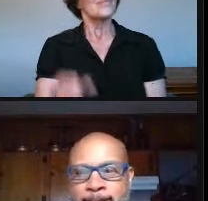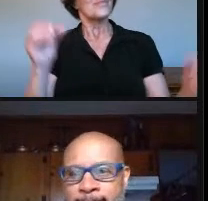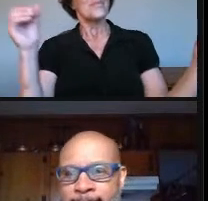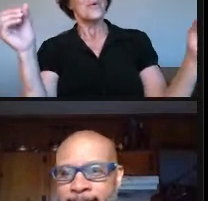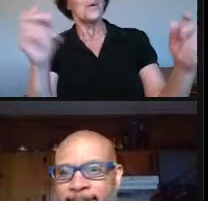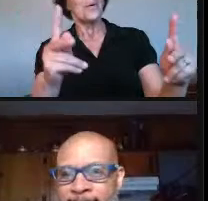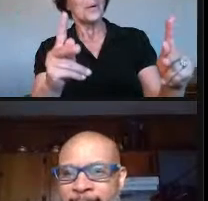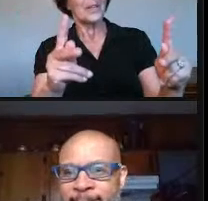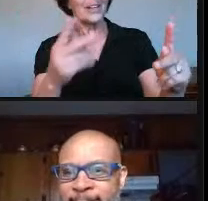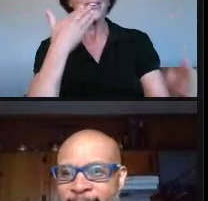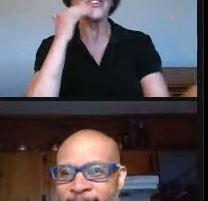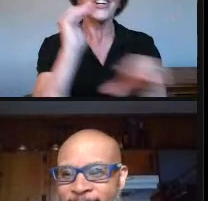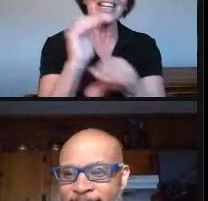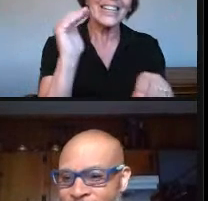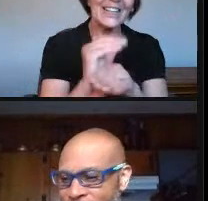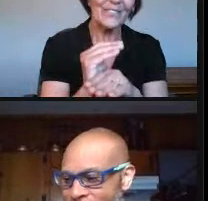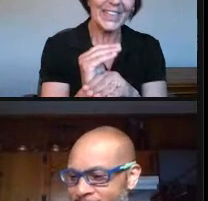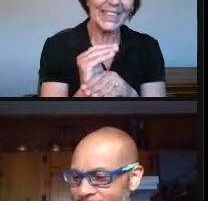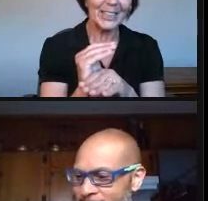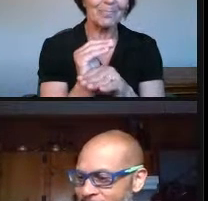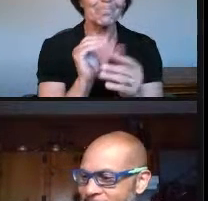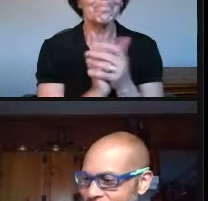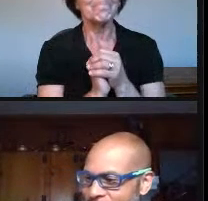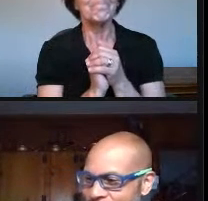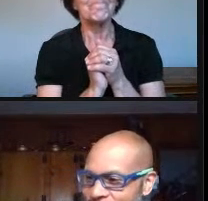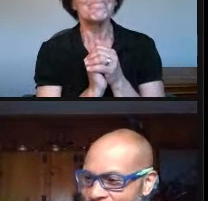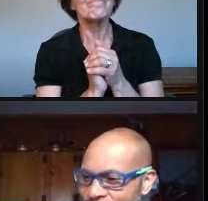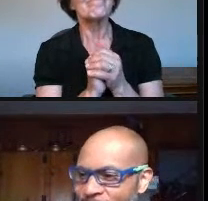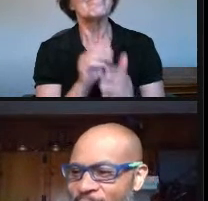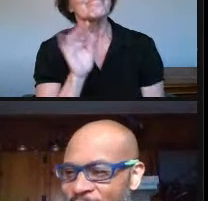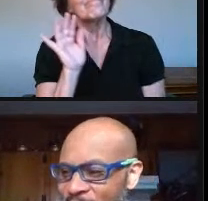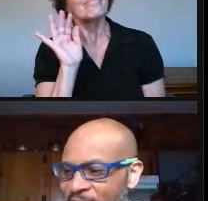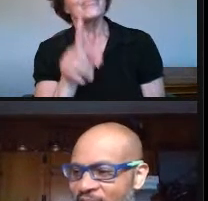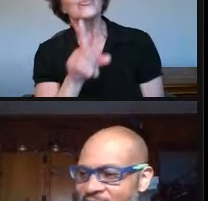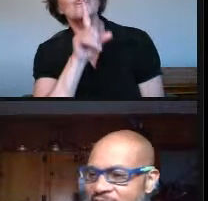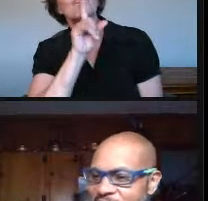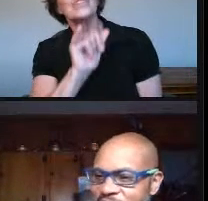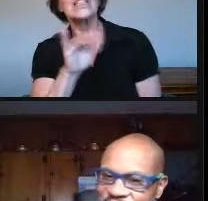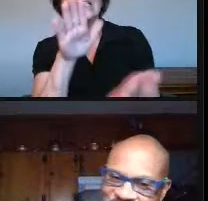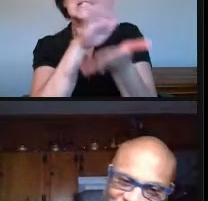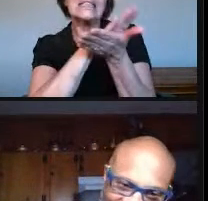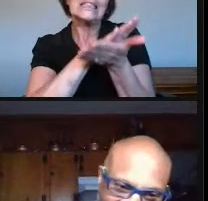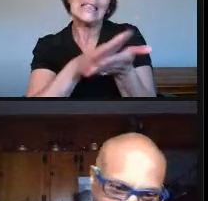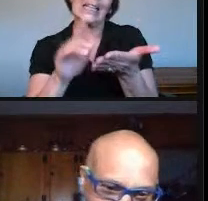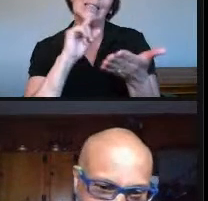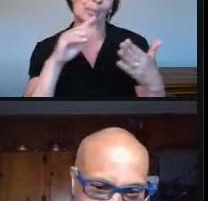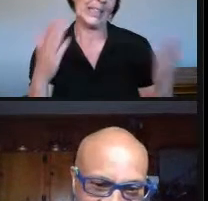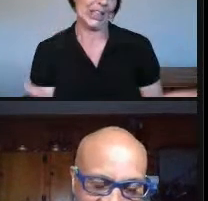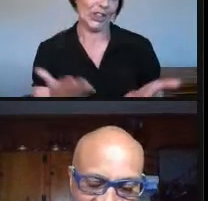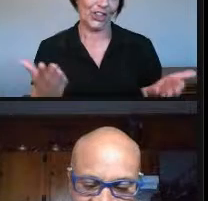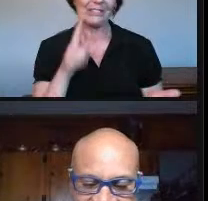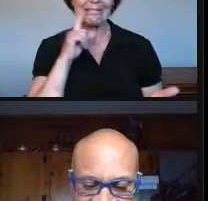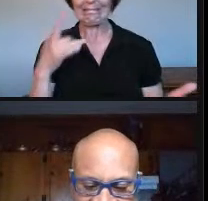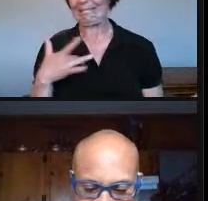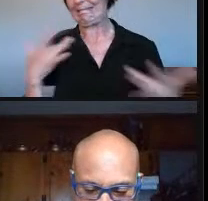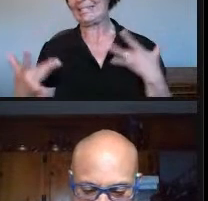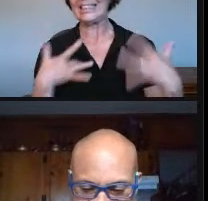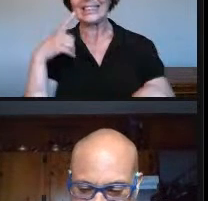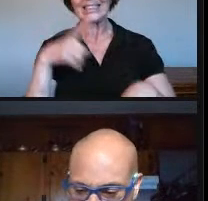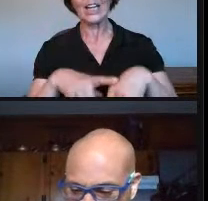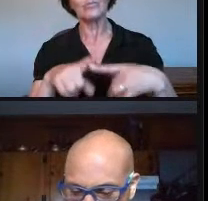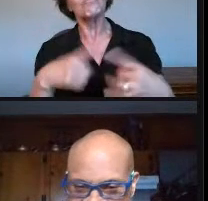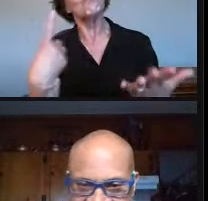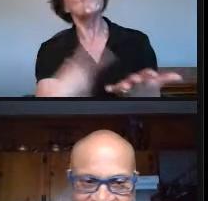Okay. Good evening. It's really very nice to be here, and this is an exciting time to be talking